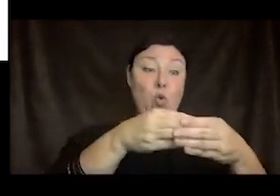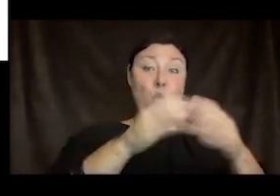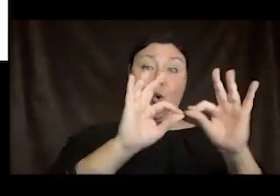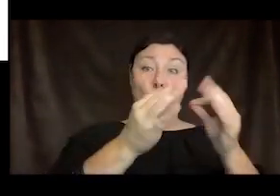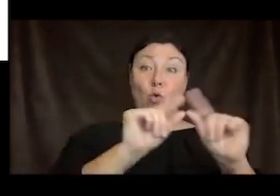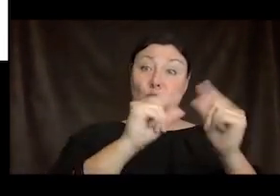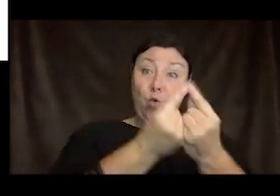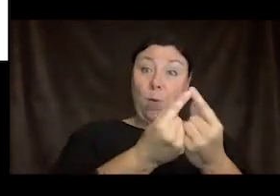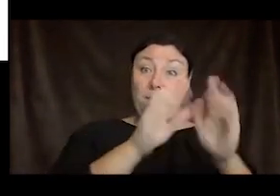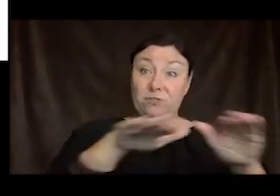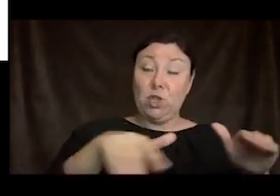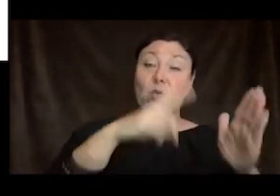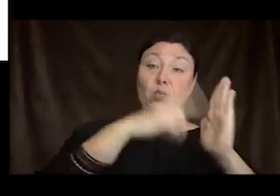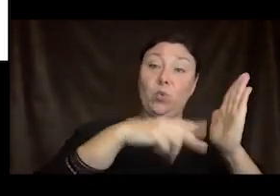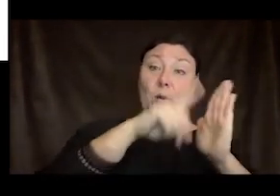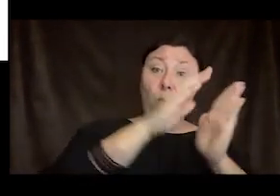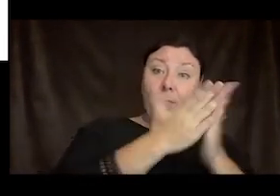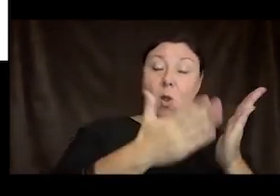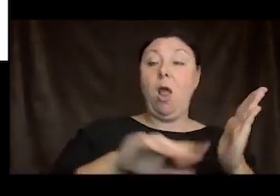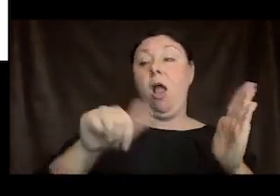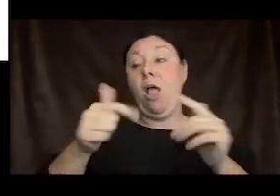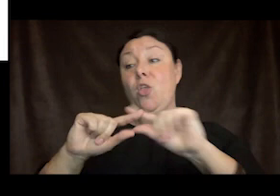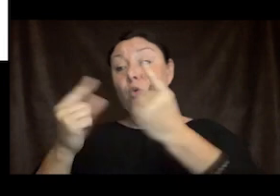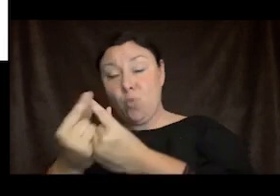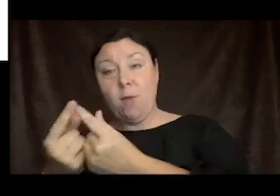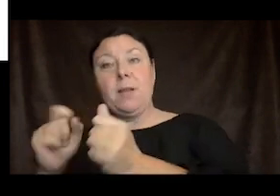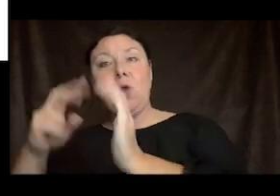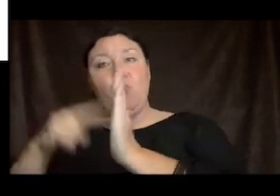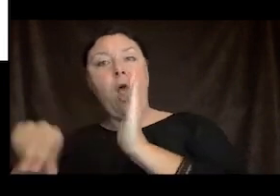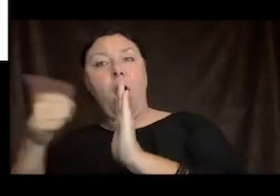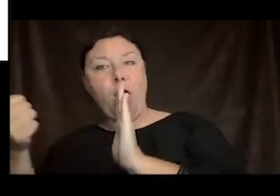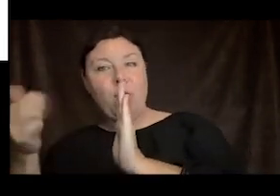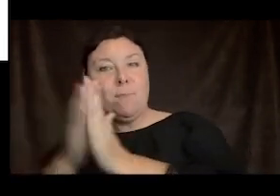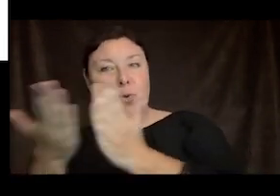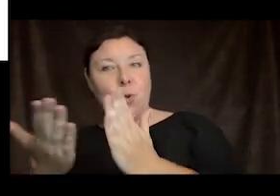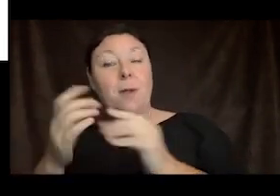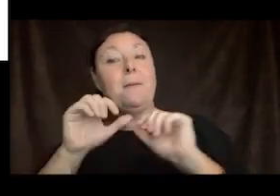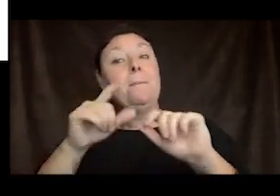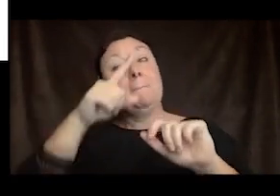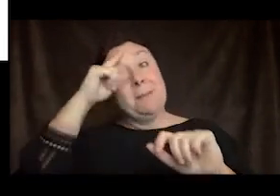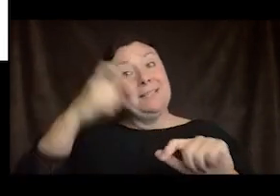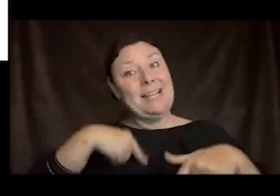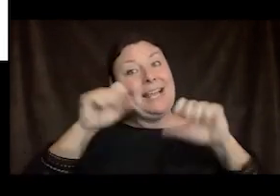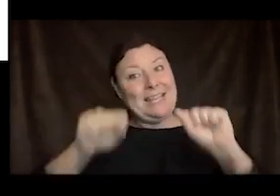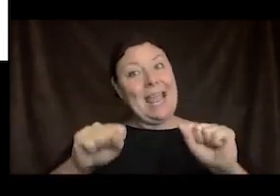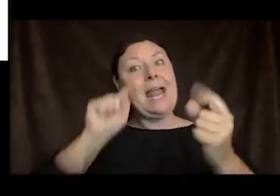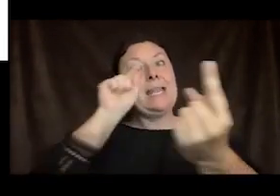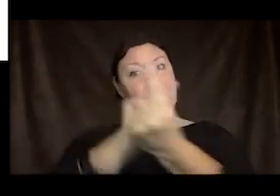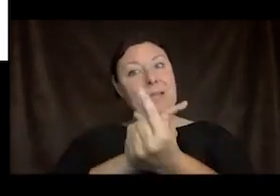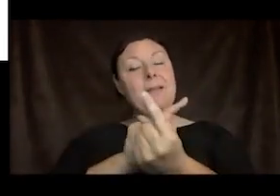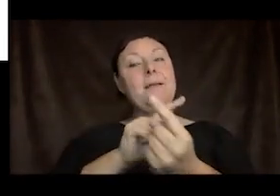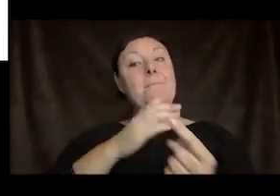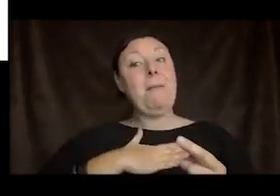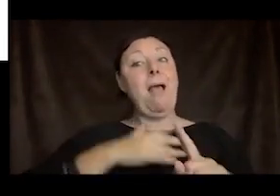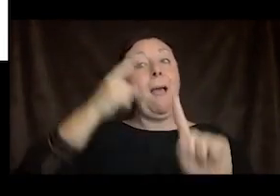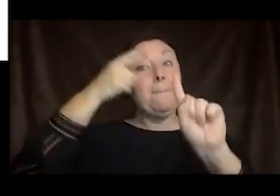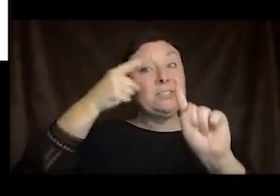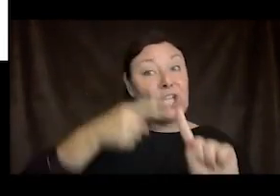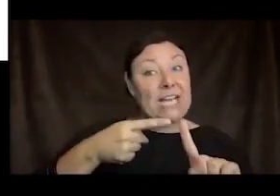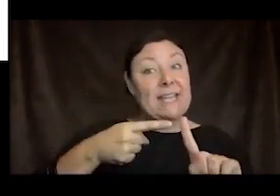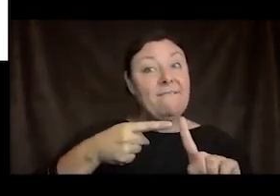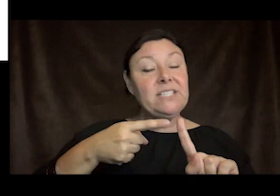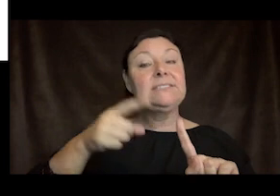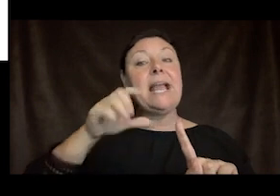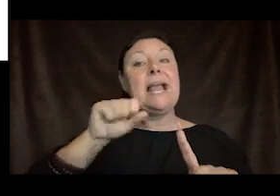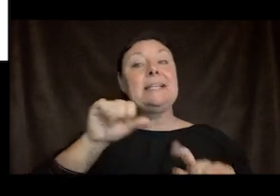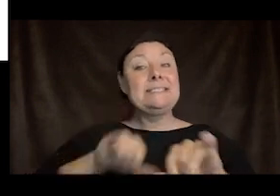I've had one group of children reading another book because I can meet the standards and the objectives with both books. This particular group,